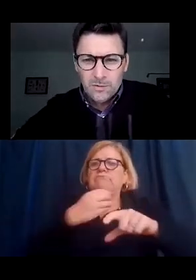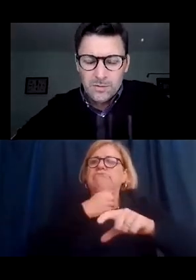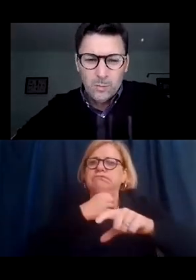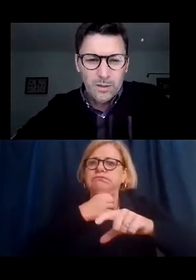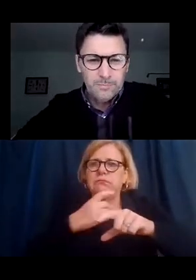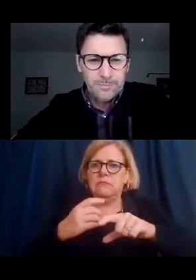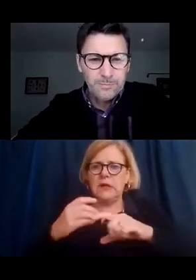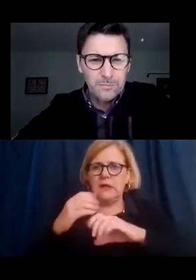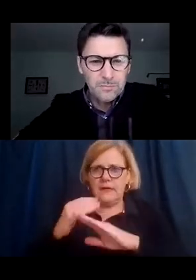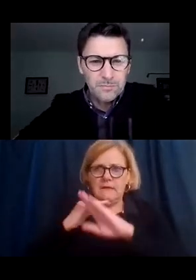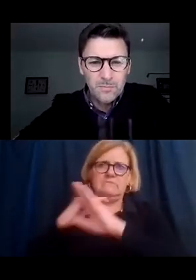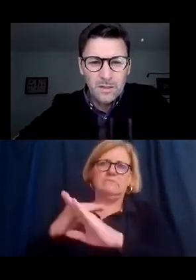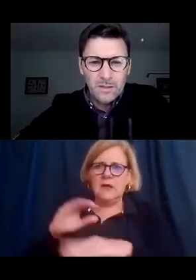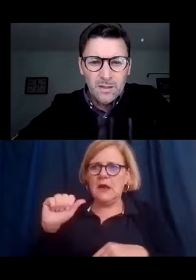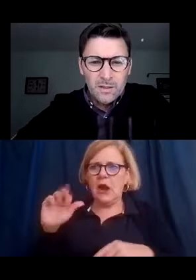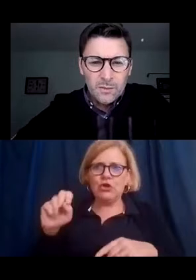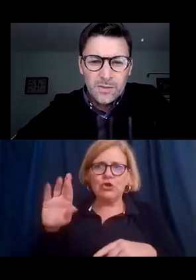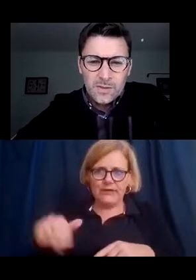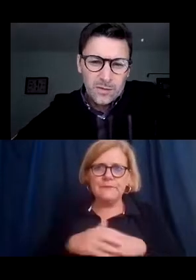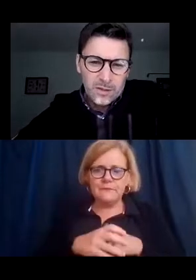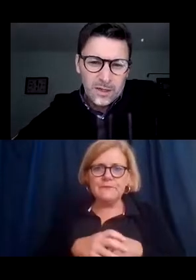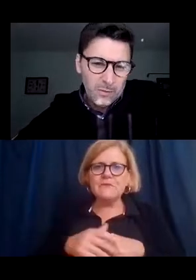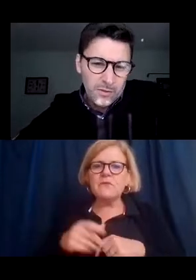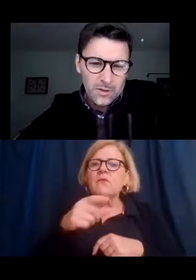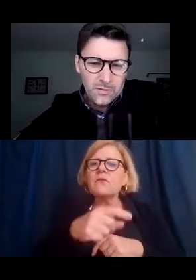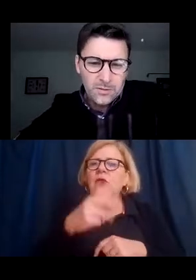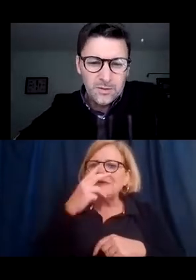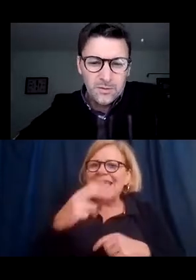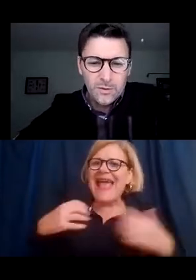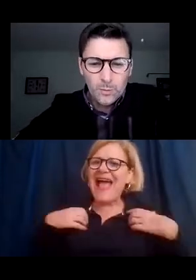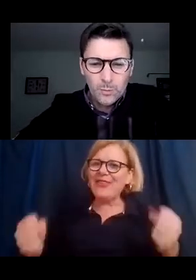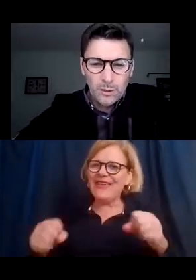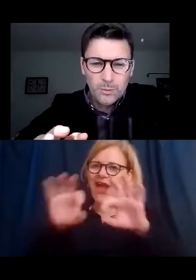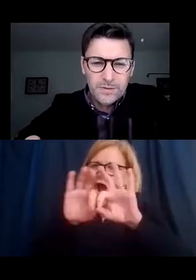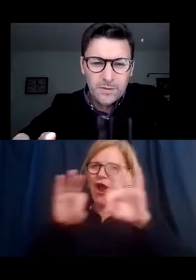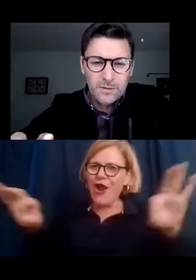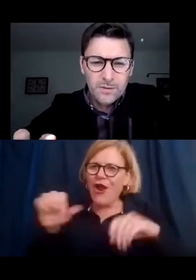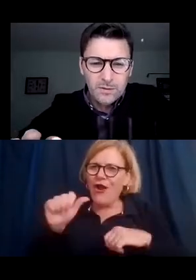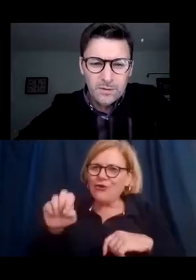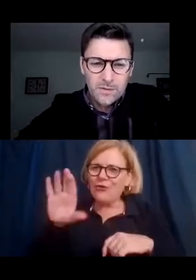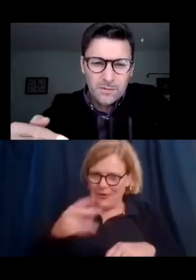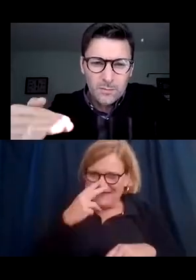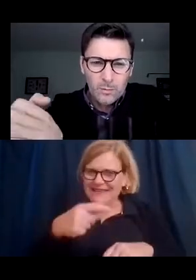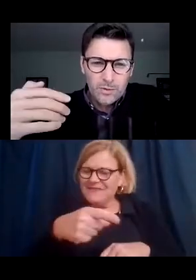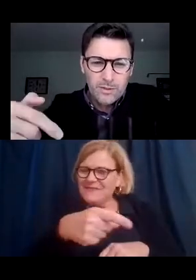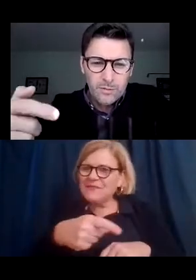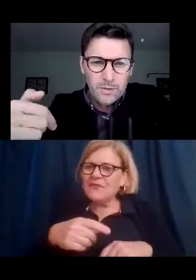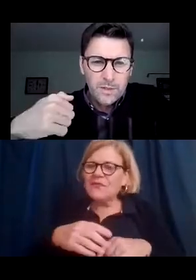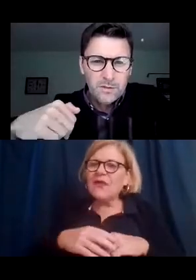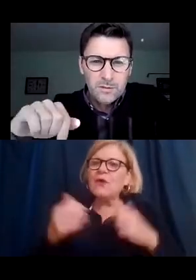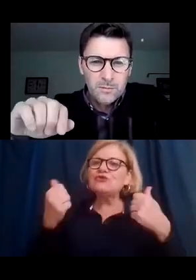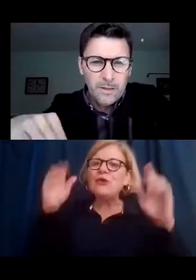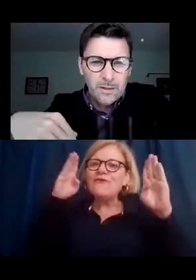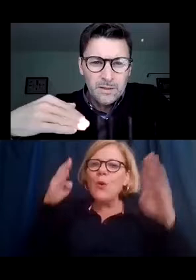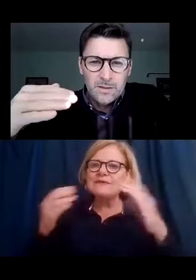these arteries as well. So this is a look at a healthy artery. You know, what we're seeing here is, what we're trying to focus